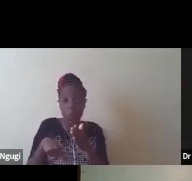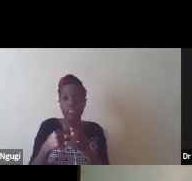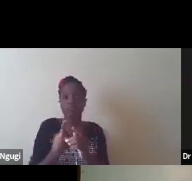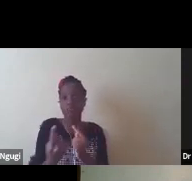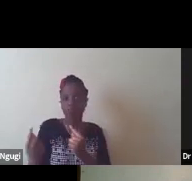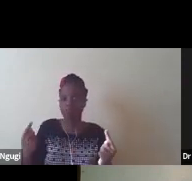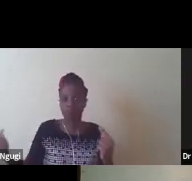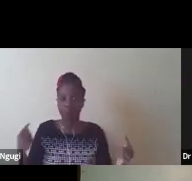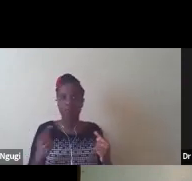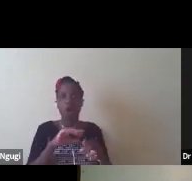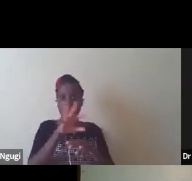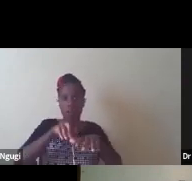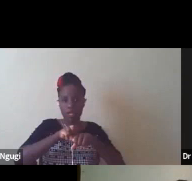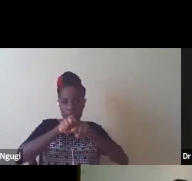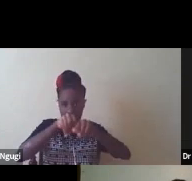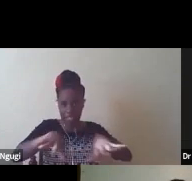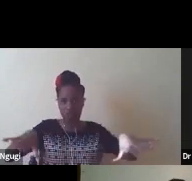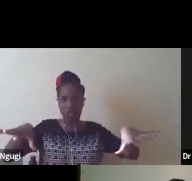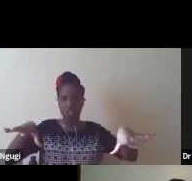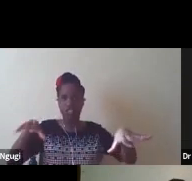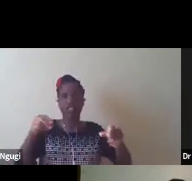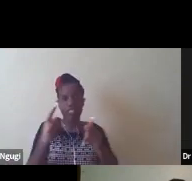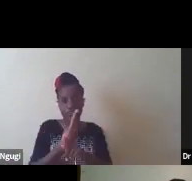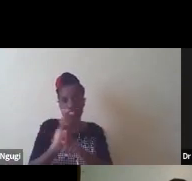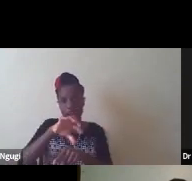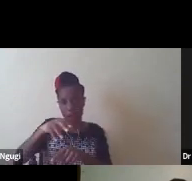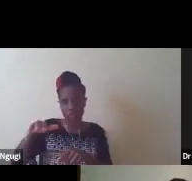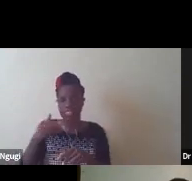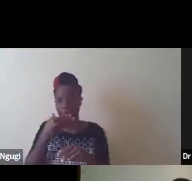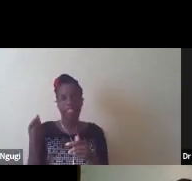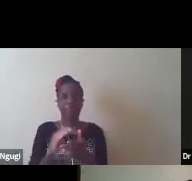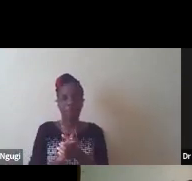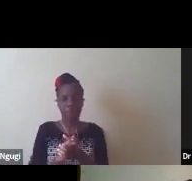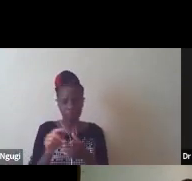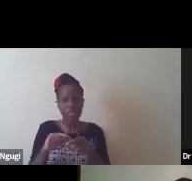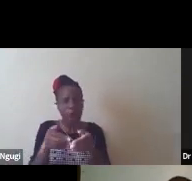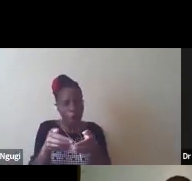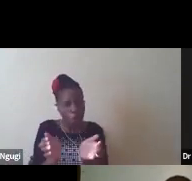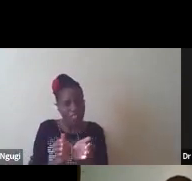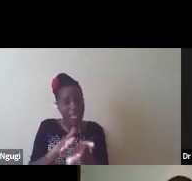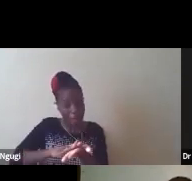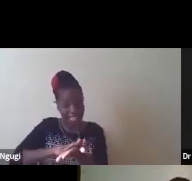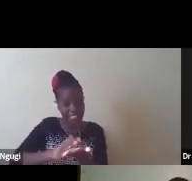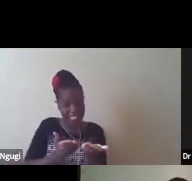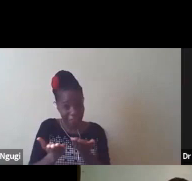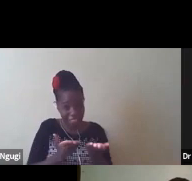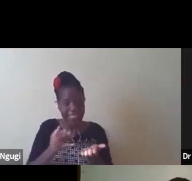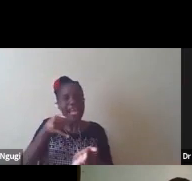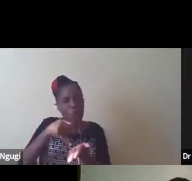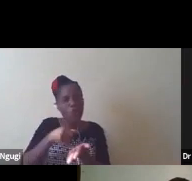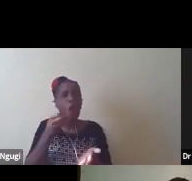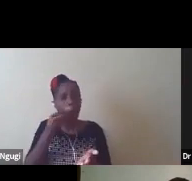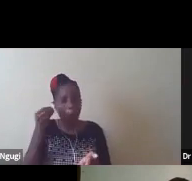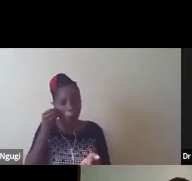get mental health care. Then community-oriented services, community-based services, even at homes. We